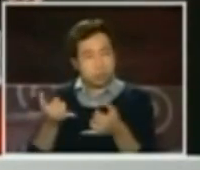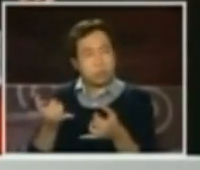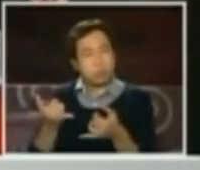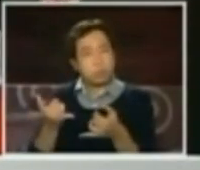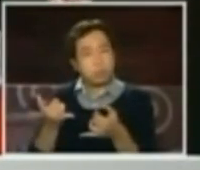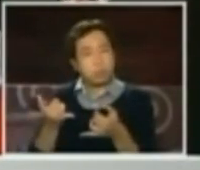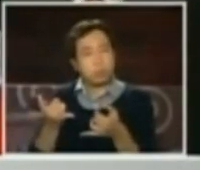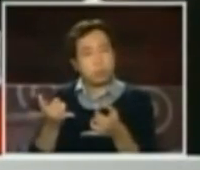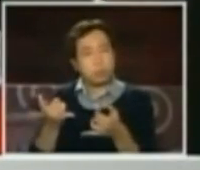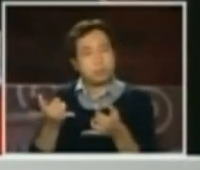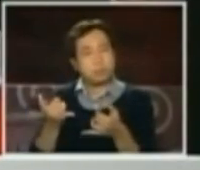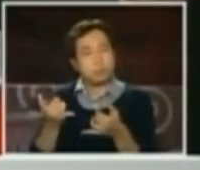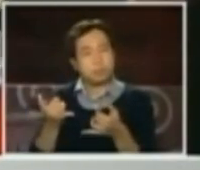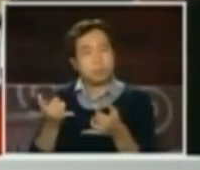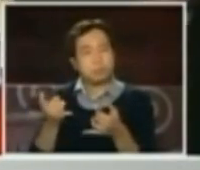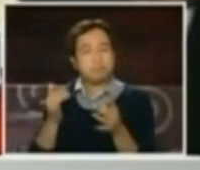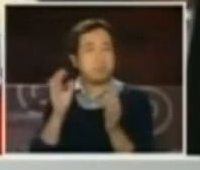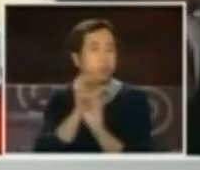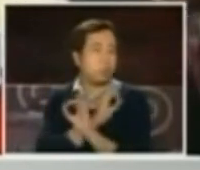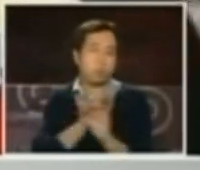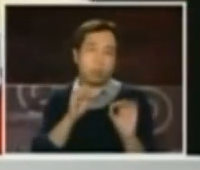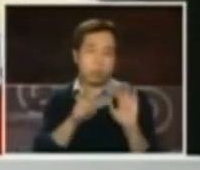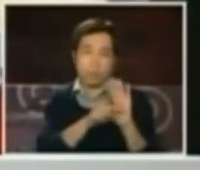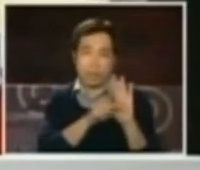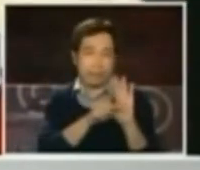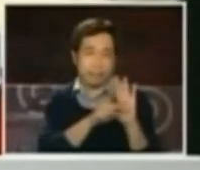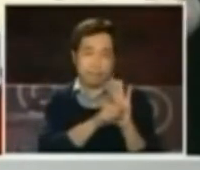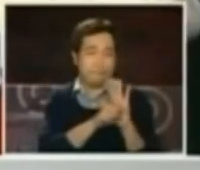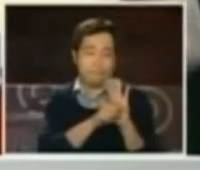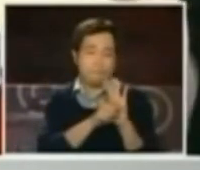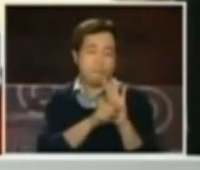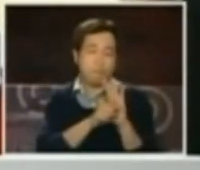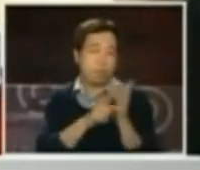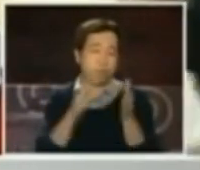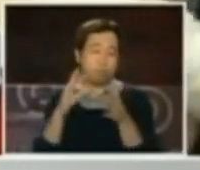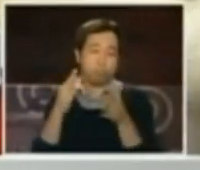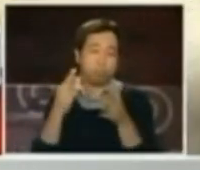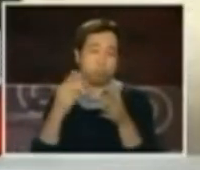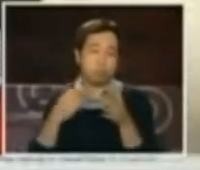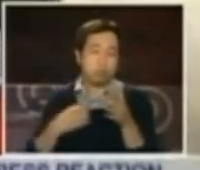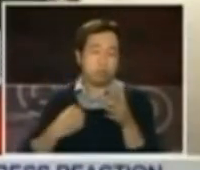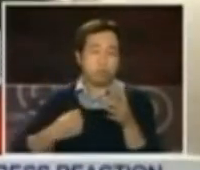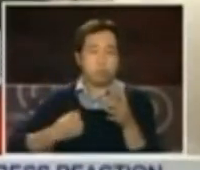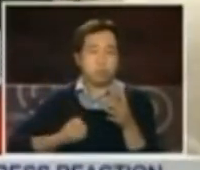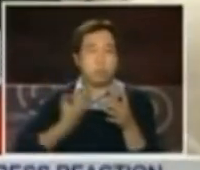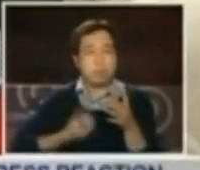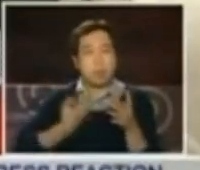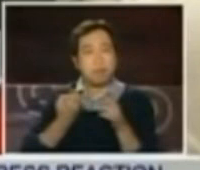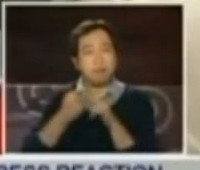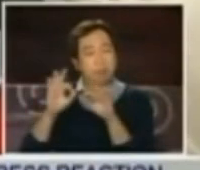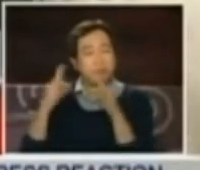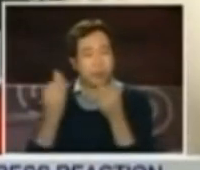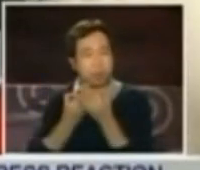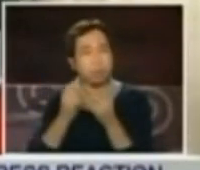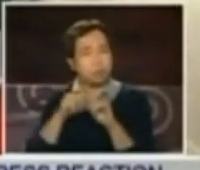today, they're still calm. There's no negative reaction so far. There were moments when I was talking to the family today.